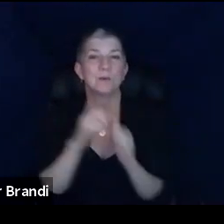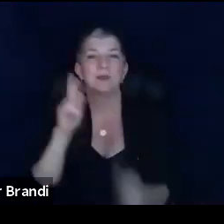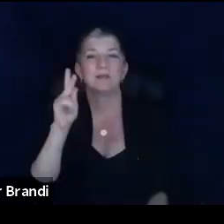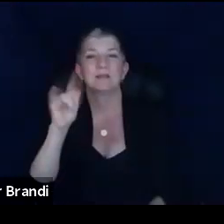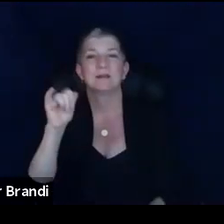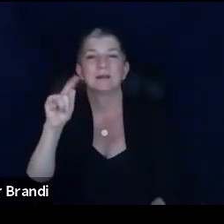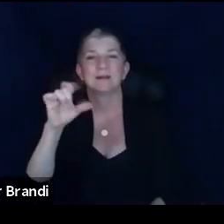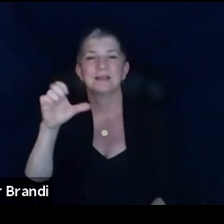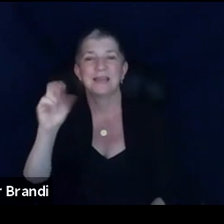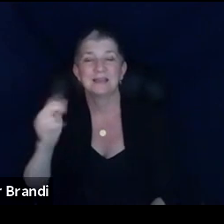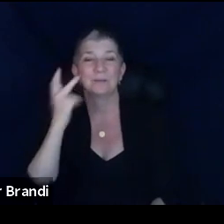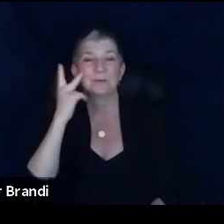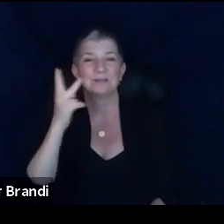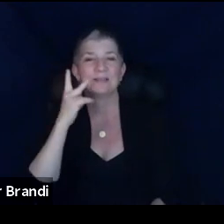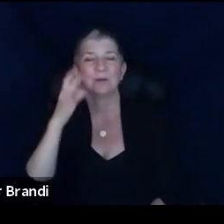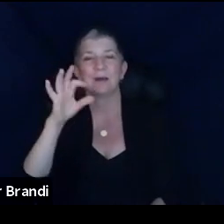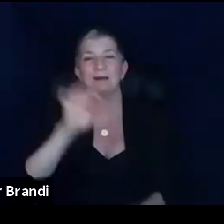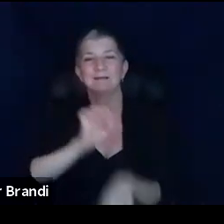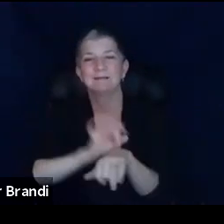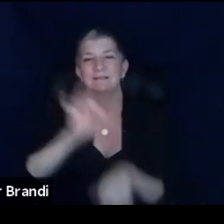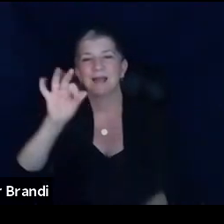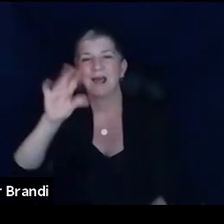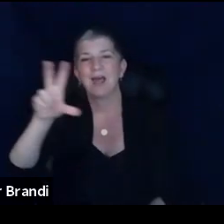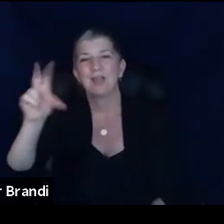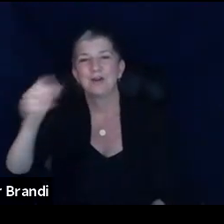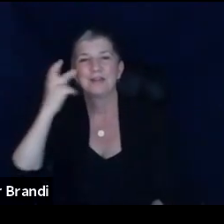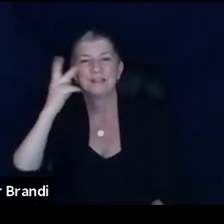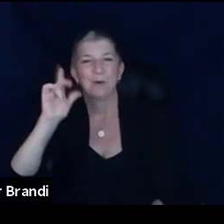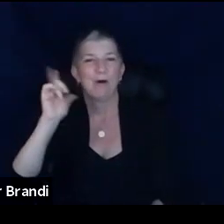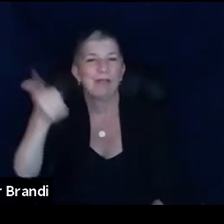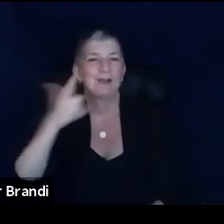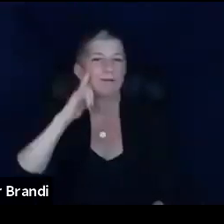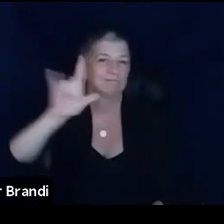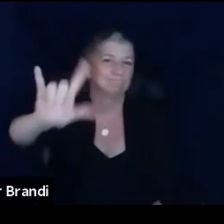We'll see you at 9:30. See you all. Love you.